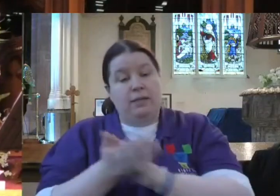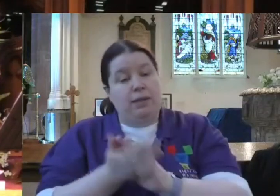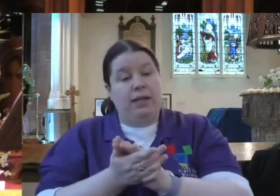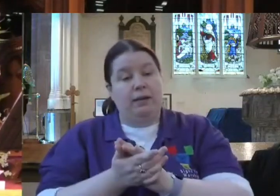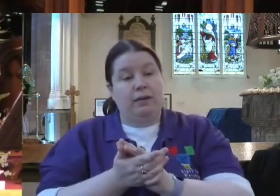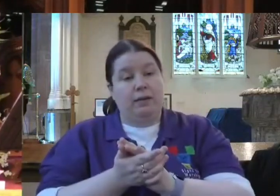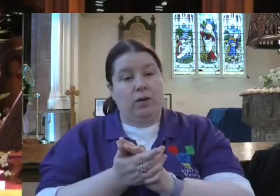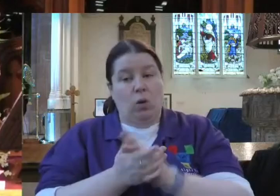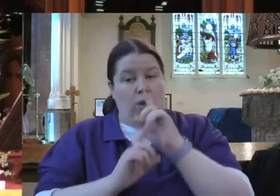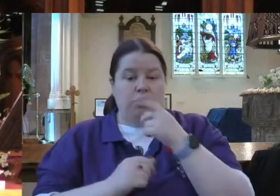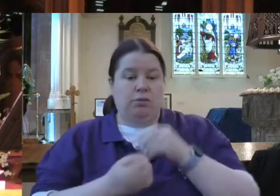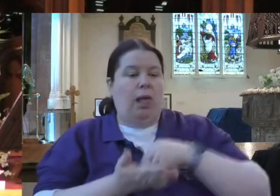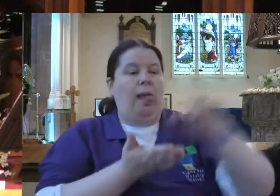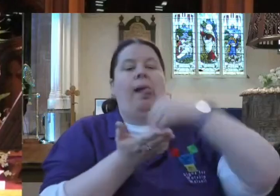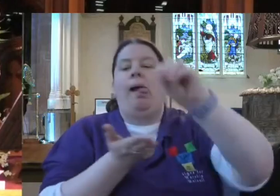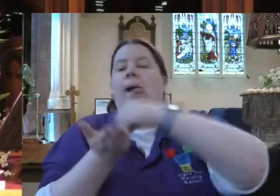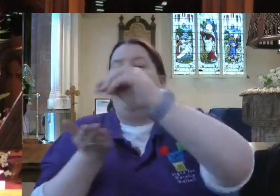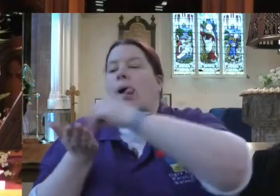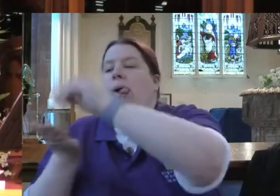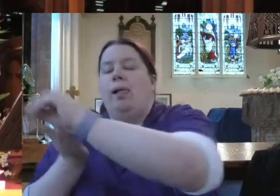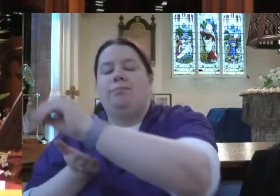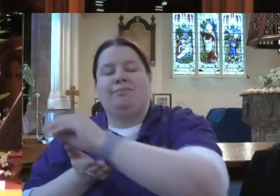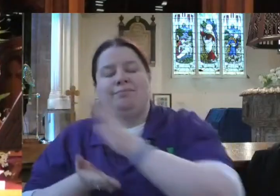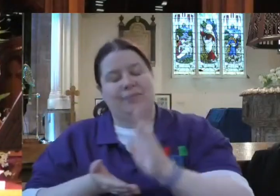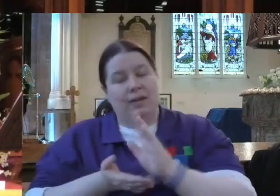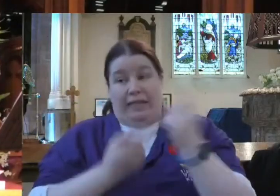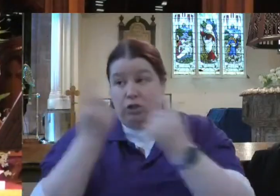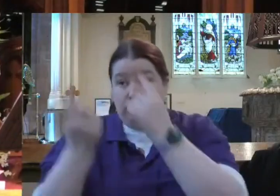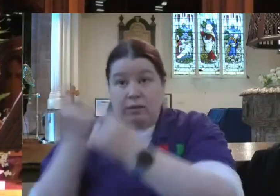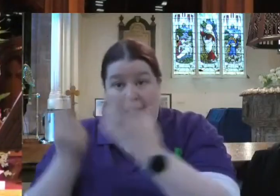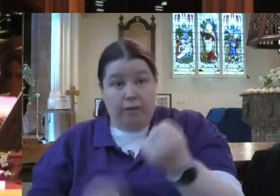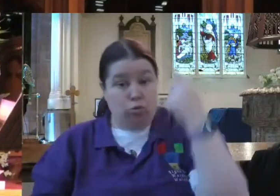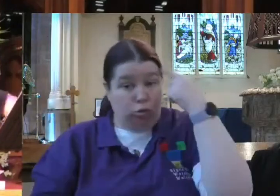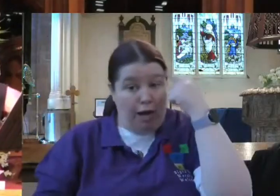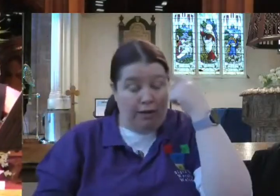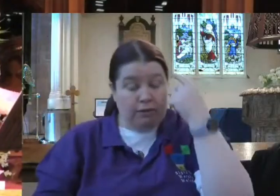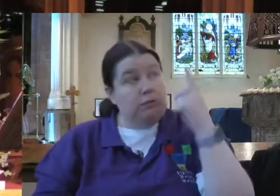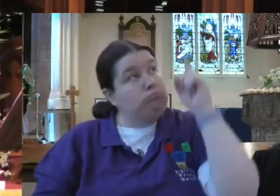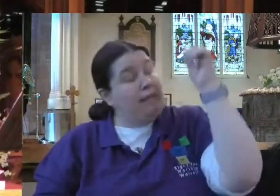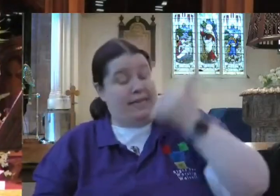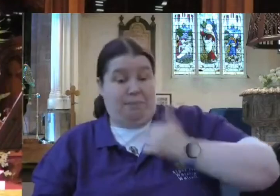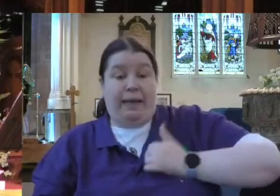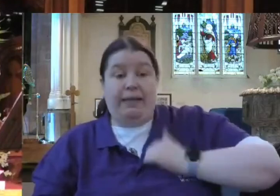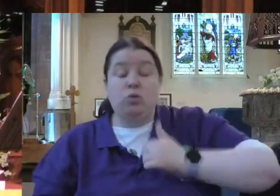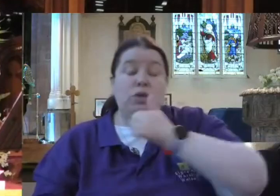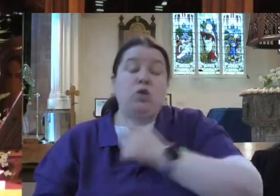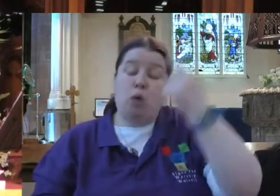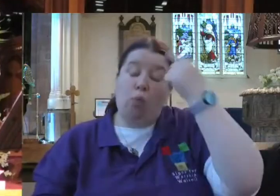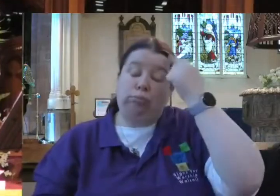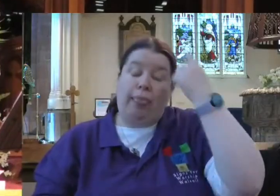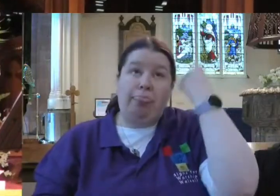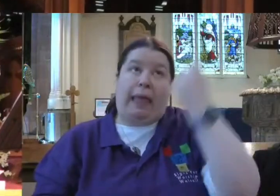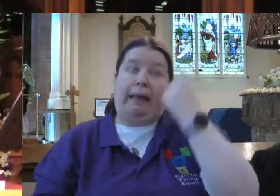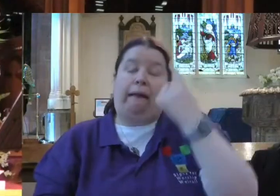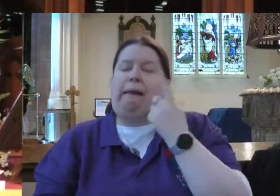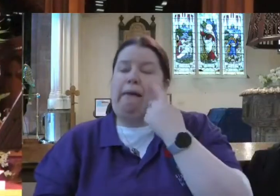be financially irresponsible. God gave us a brain and he expects us to use it. A third reward of giving